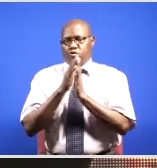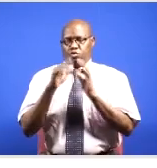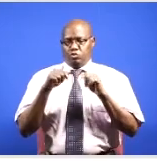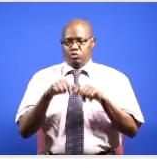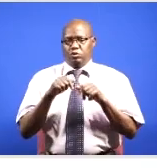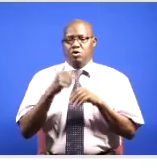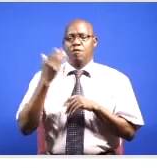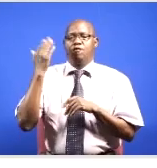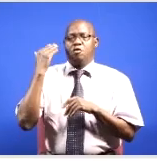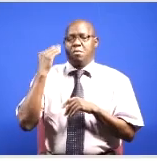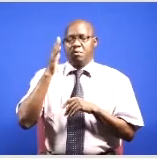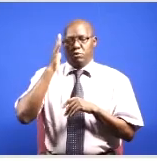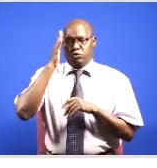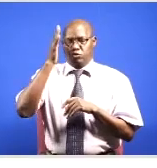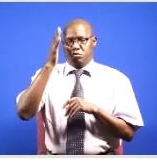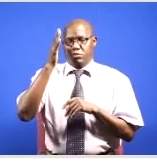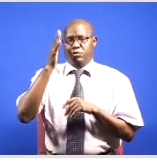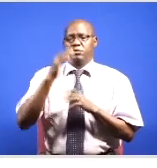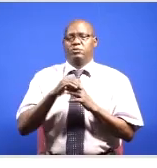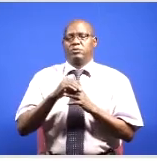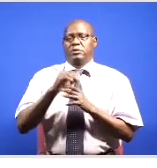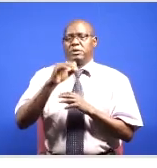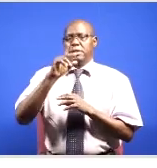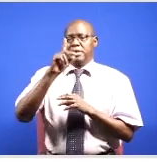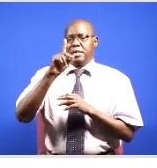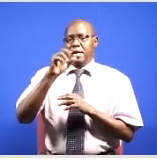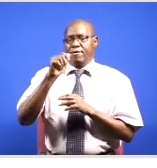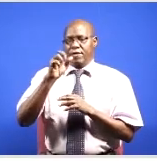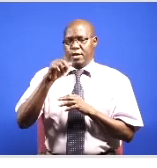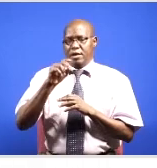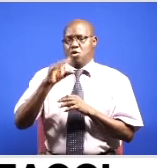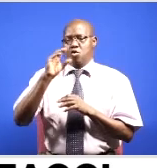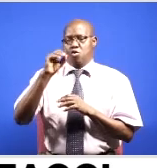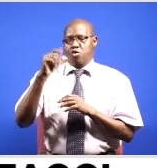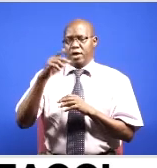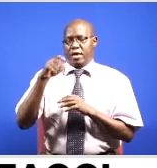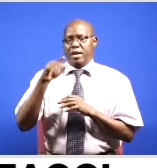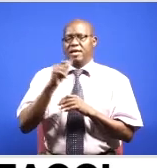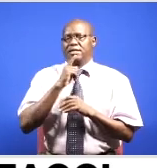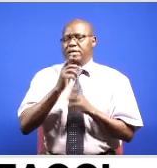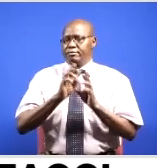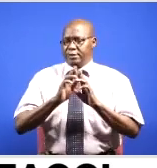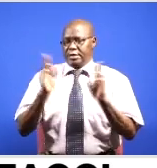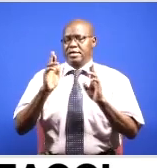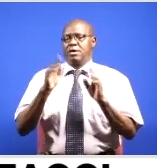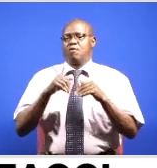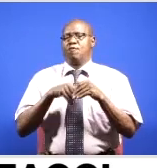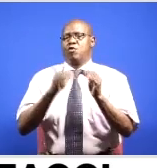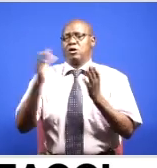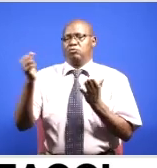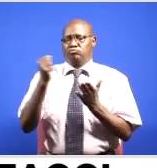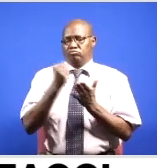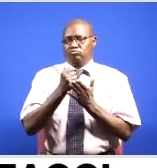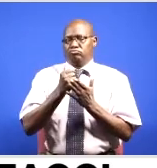Former CITAM Bishop Dr. David Oginde says he's up to the task following his nomination by President William Ruto as the chairman of the Ethics